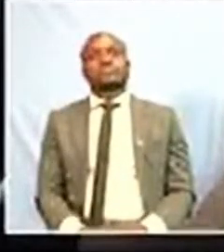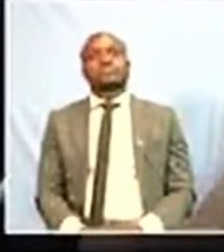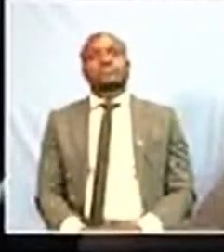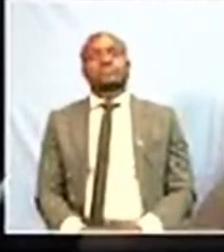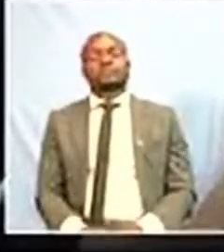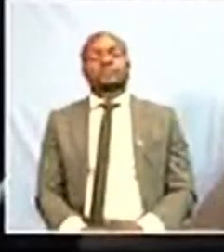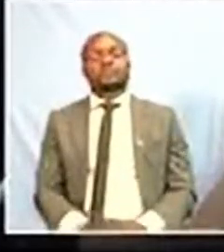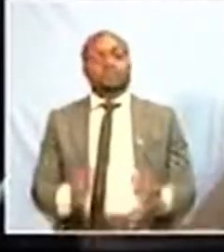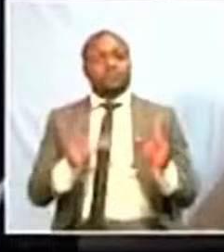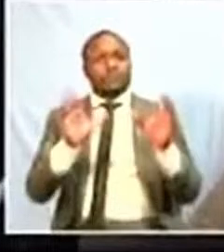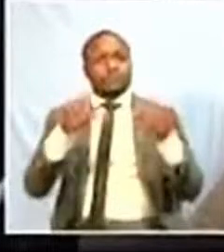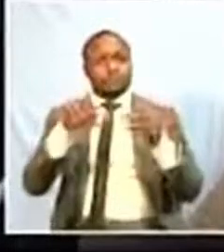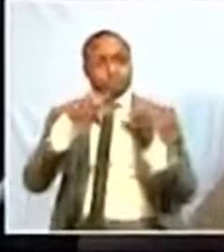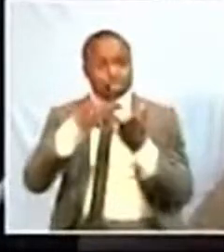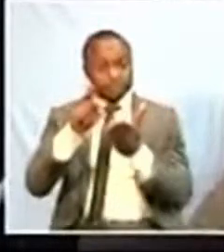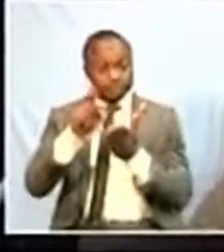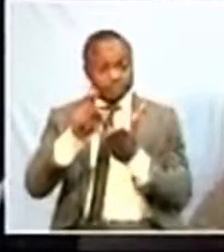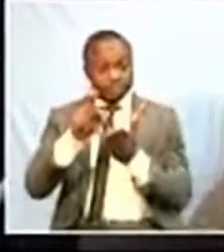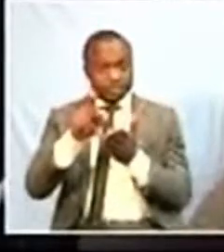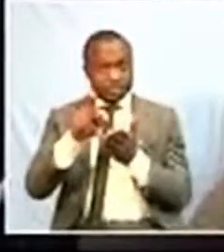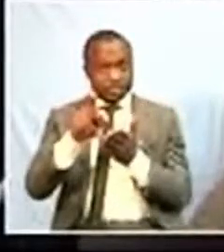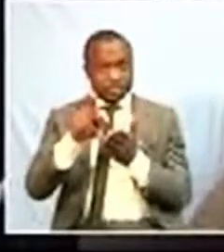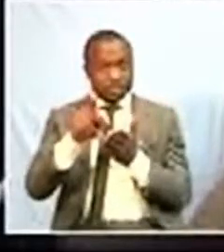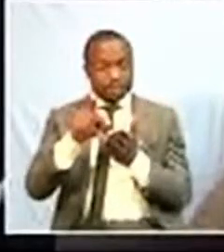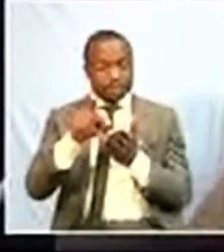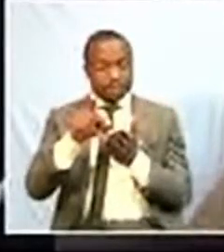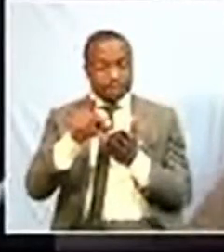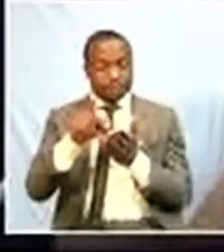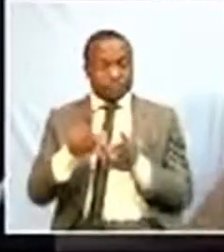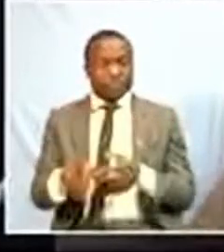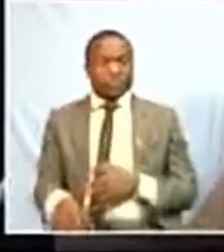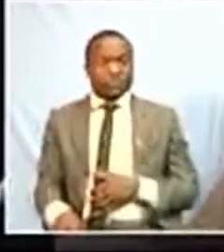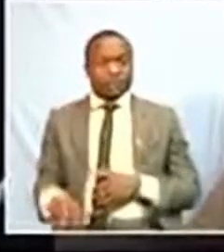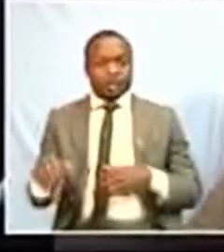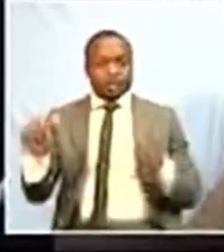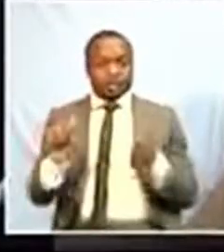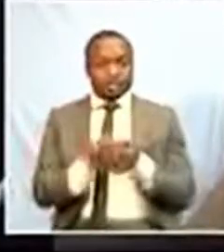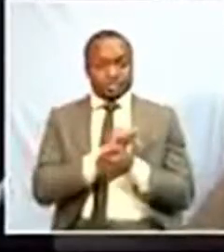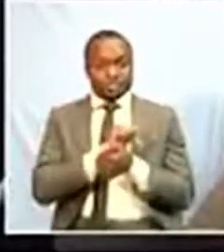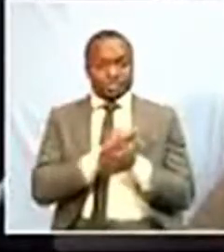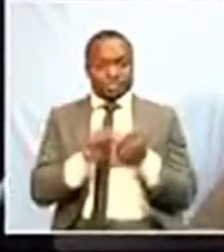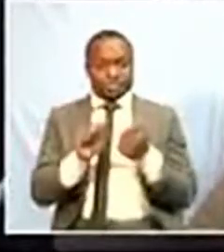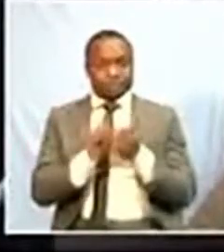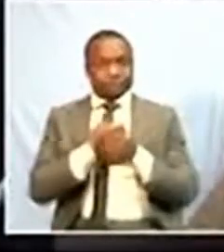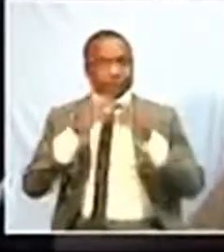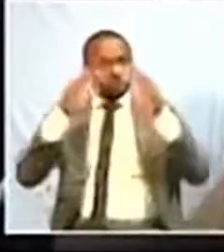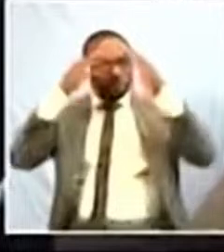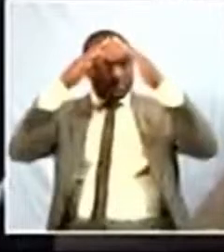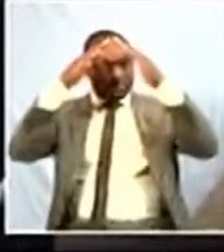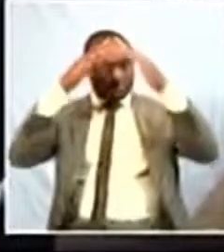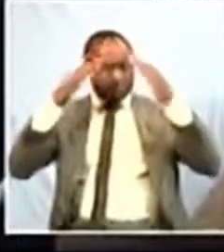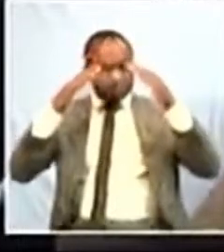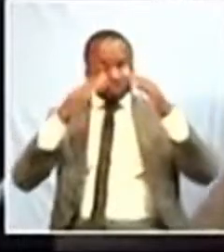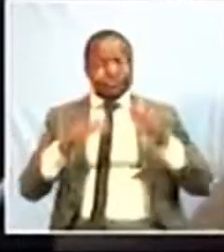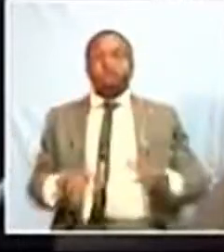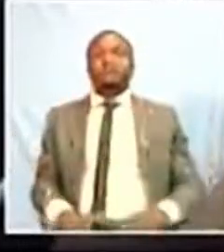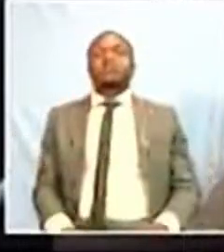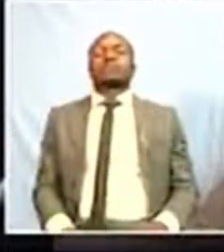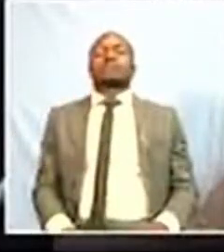For a defective roof. Yes. Defective roofing, yeah. Yes. The